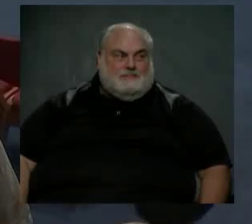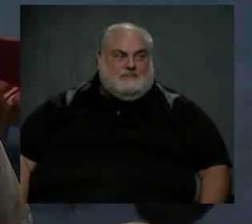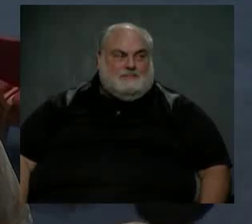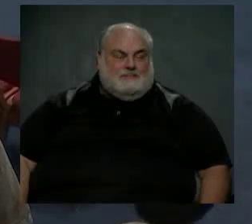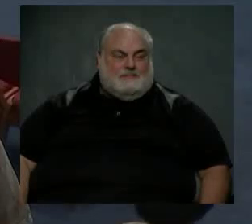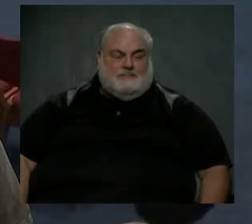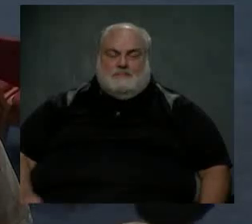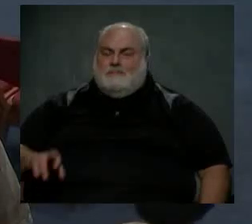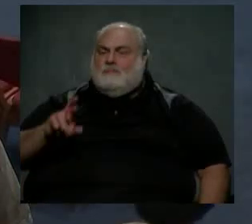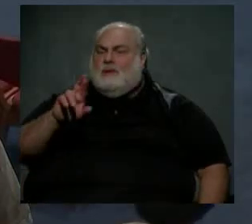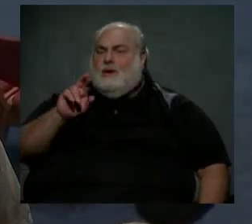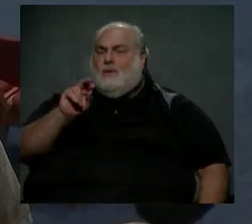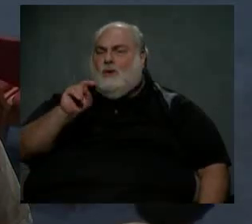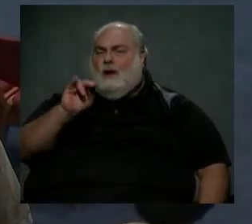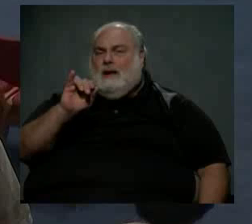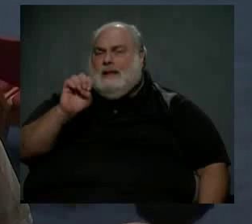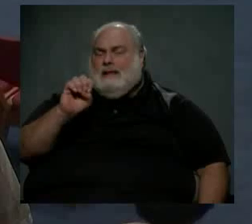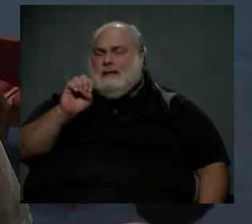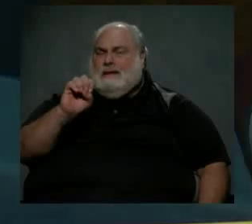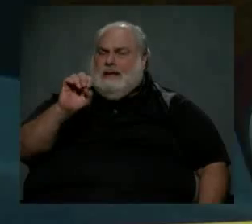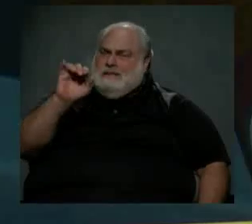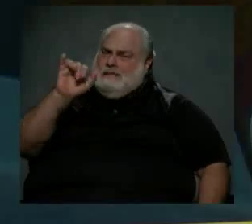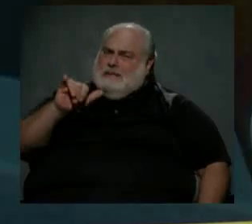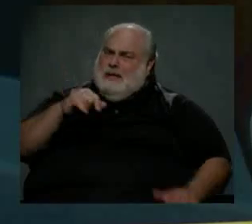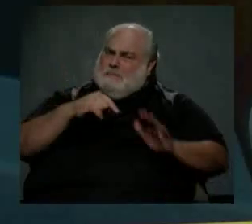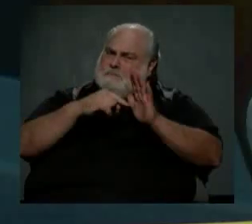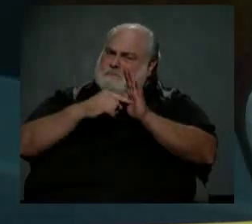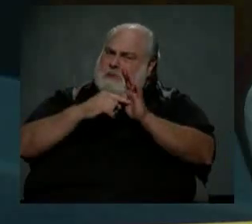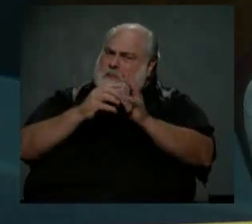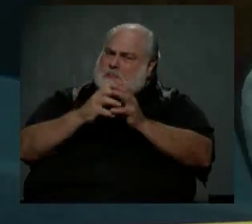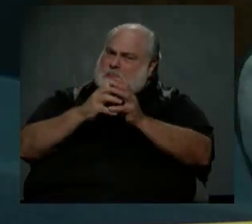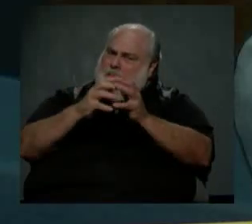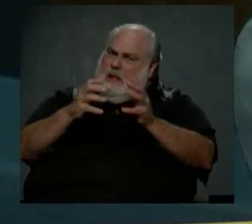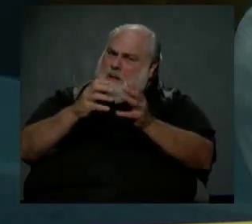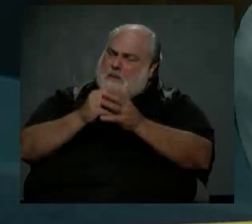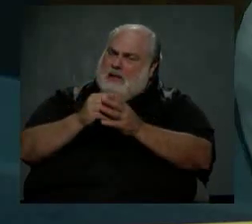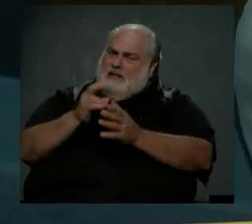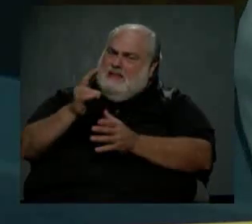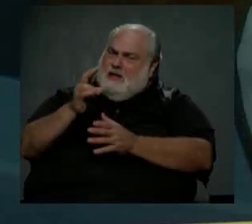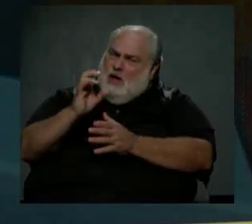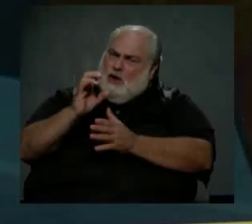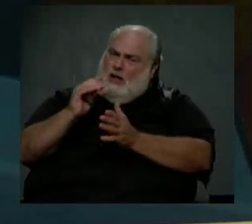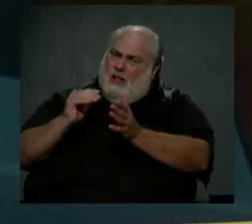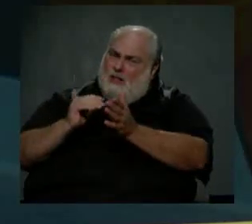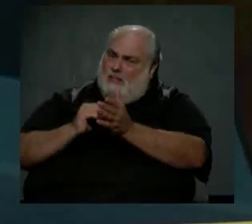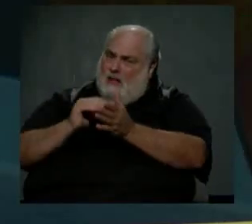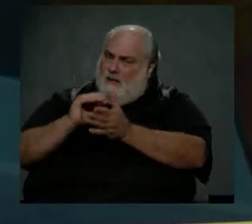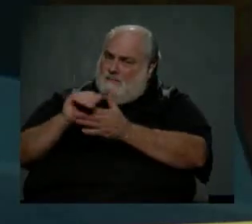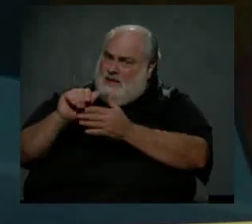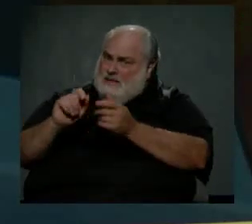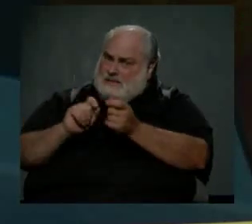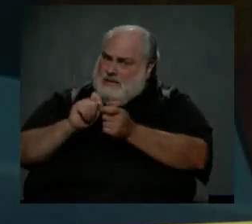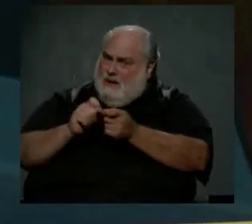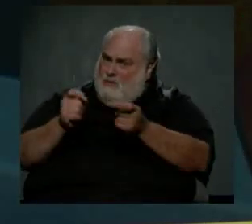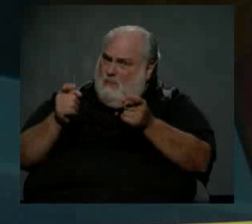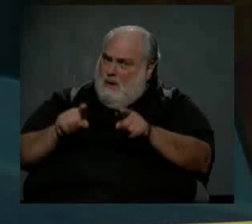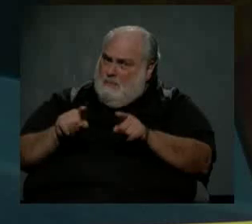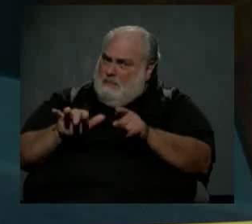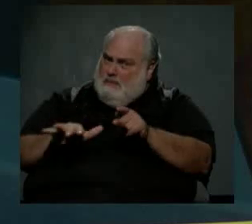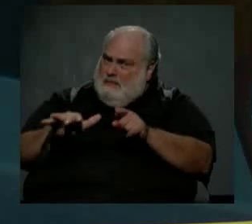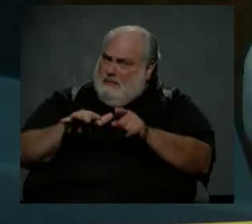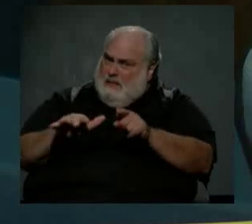Ronnie, that's lots and lots of money. So can you tell us $700,000 what exactly we're going to do to that